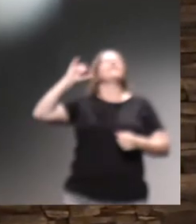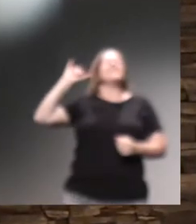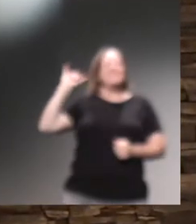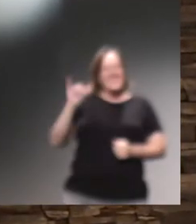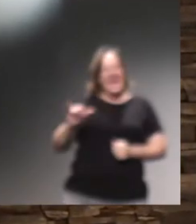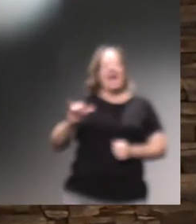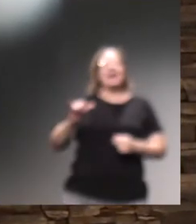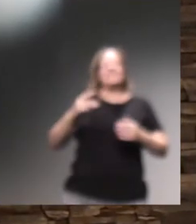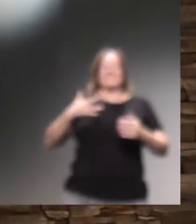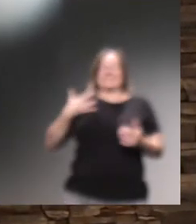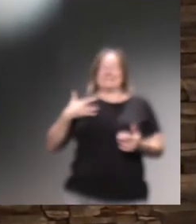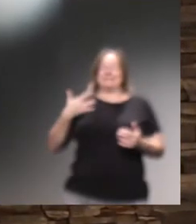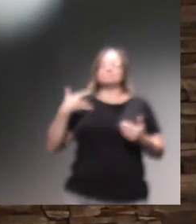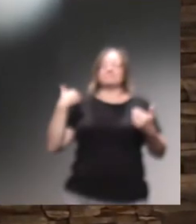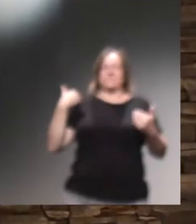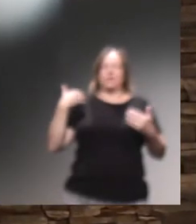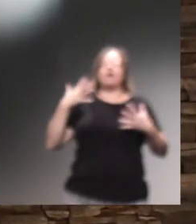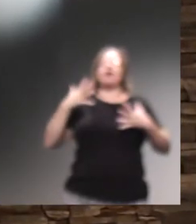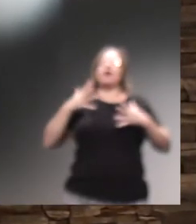presence of love that's within you.